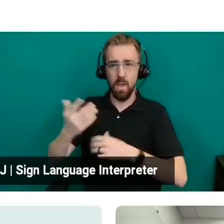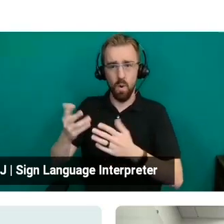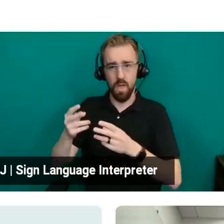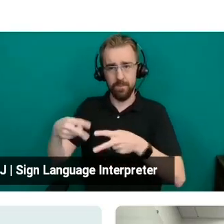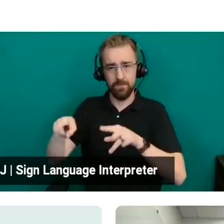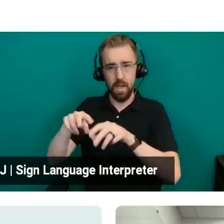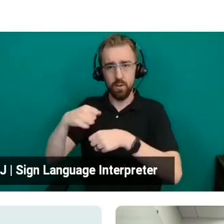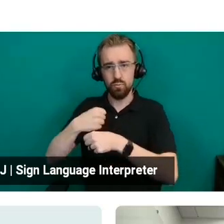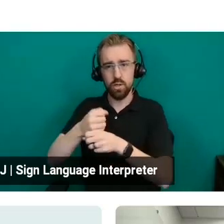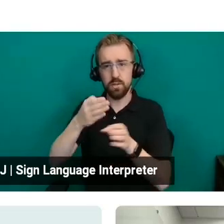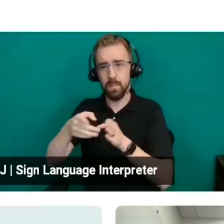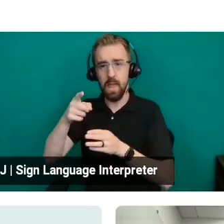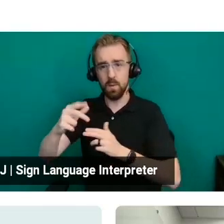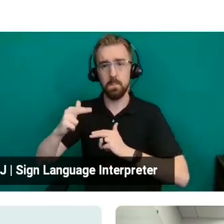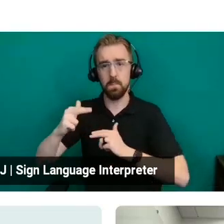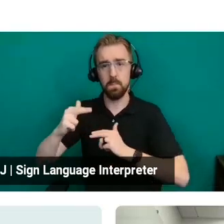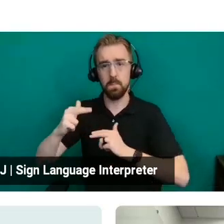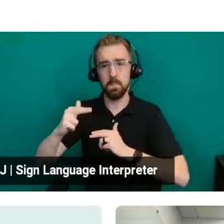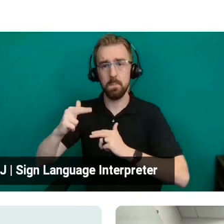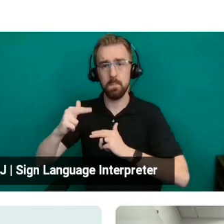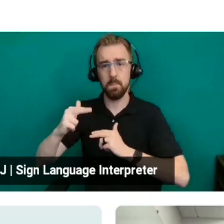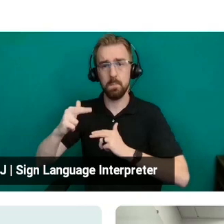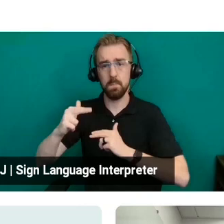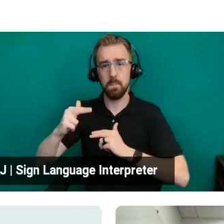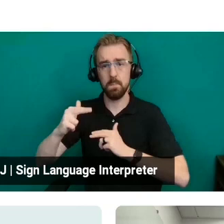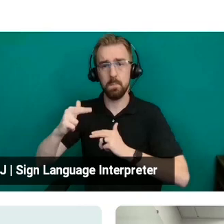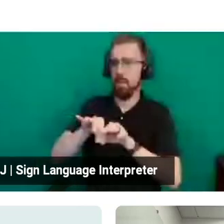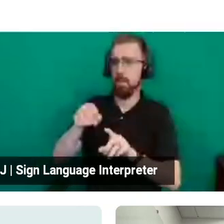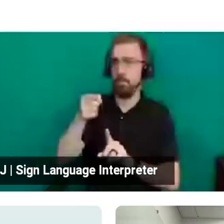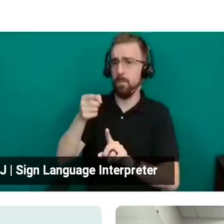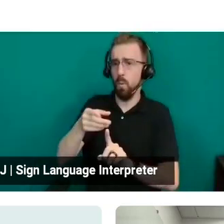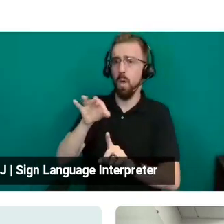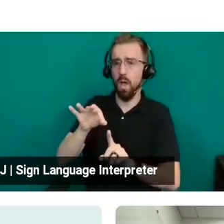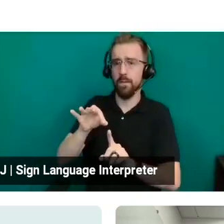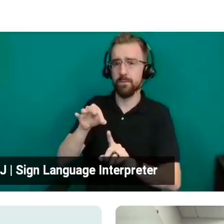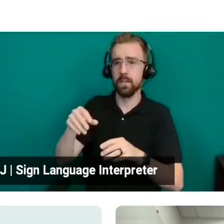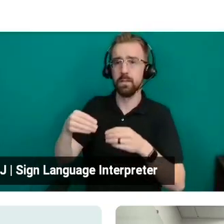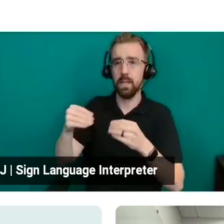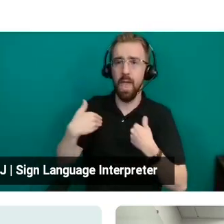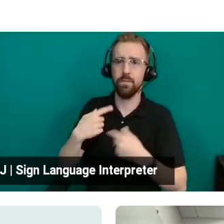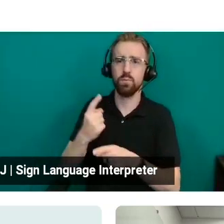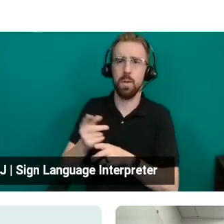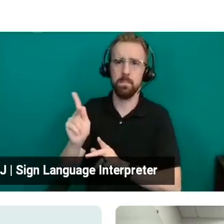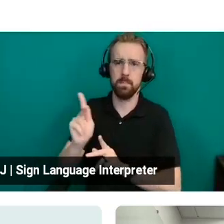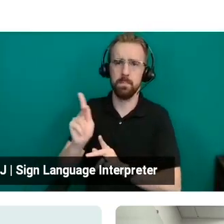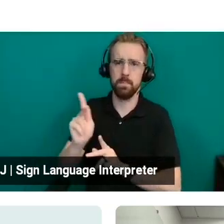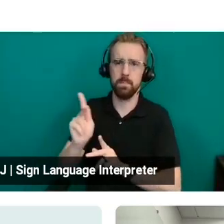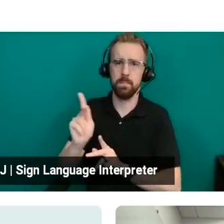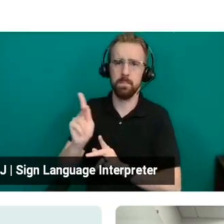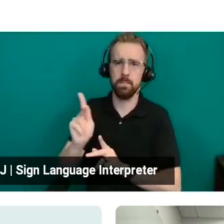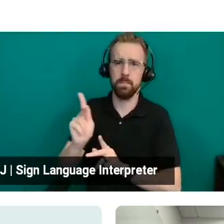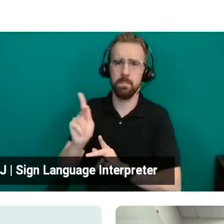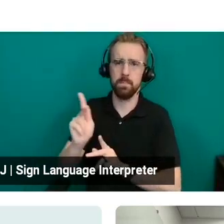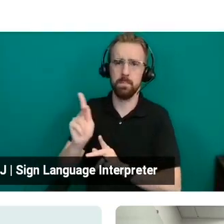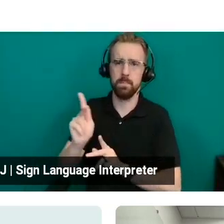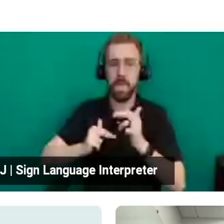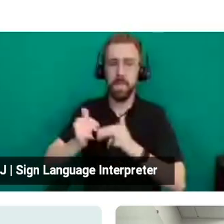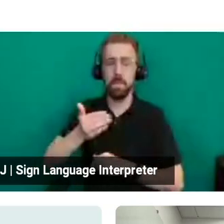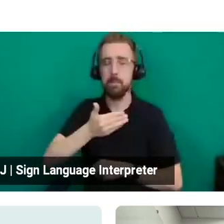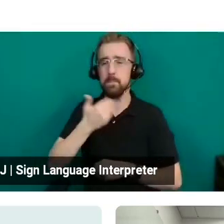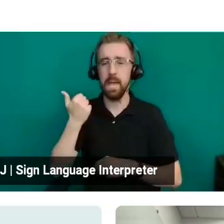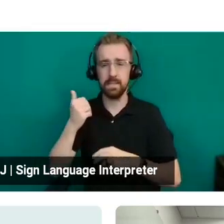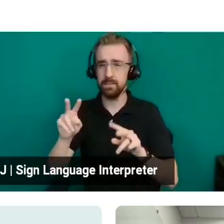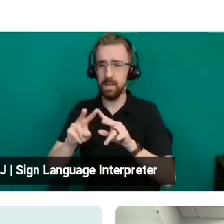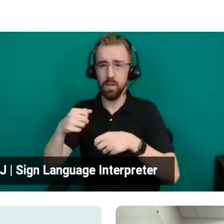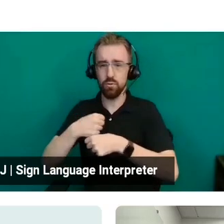creation plan you build, is the critical point of failure is if you have the right people. And we can build the best value creation